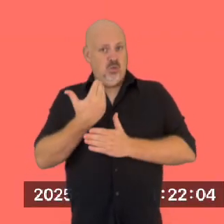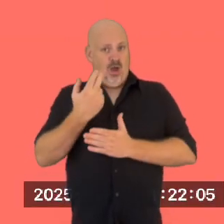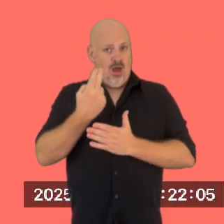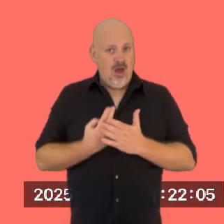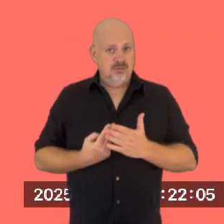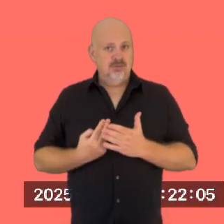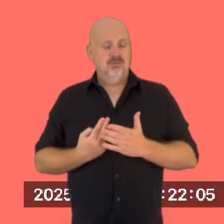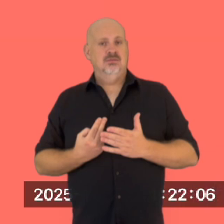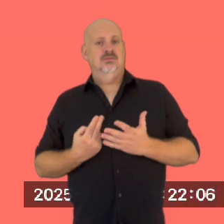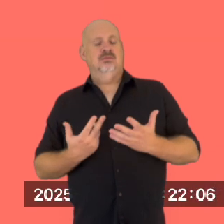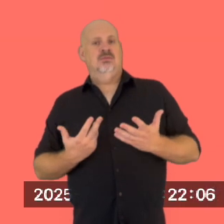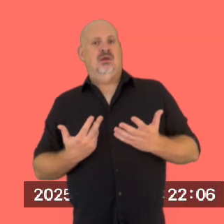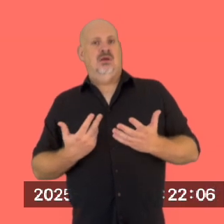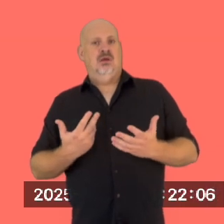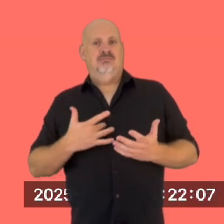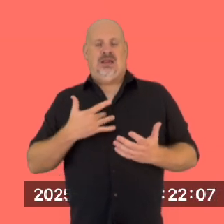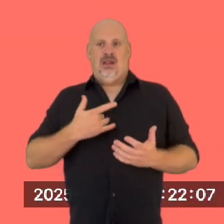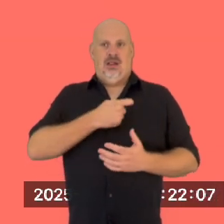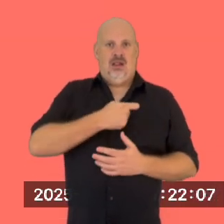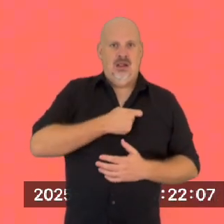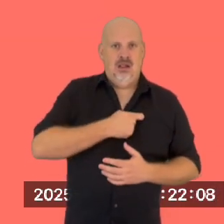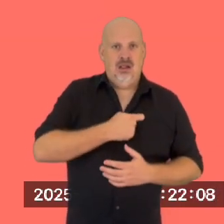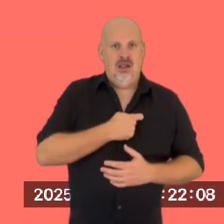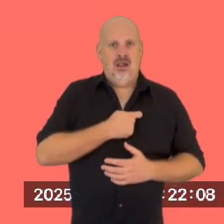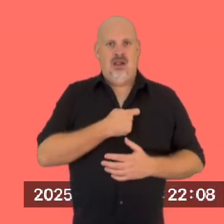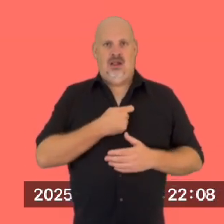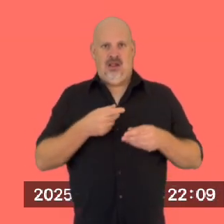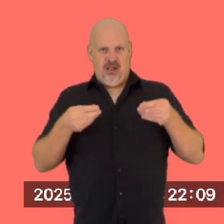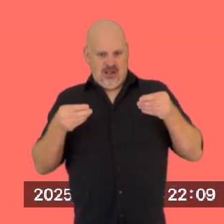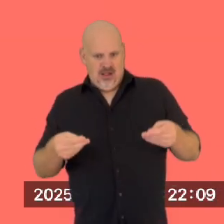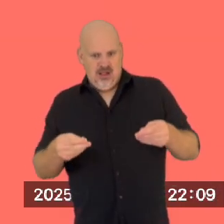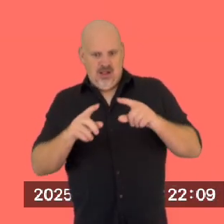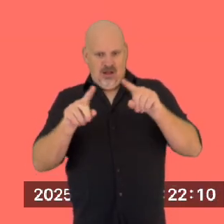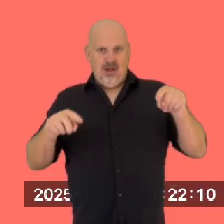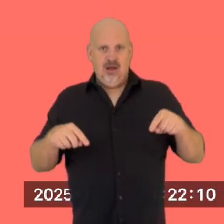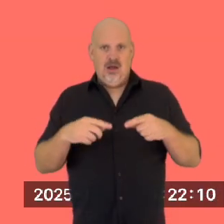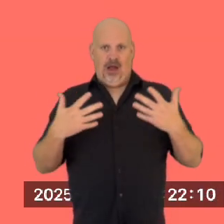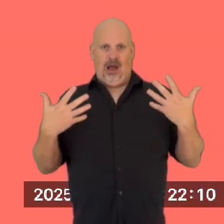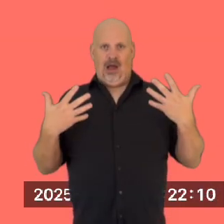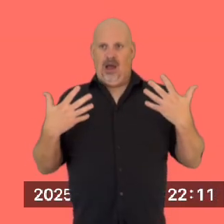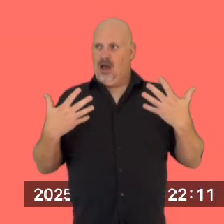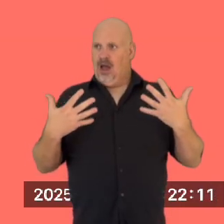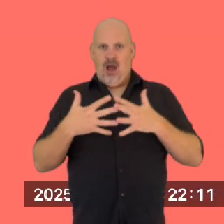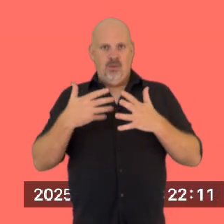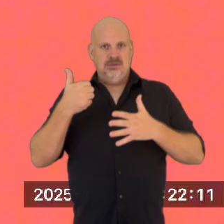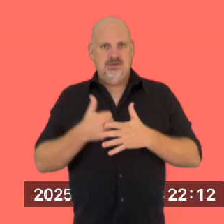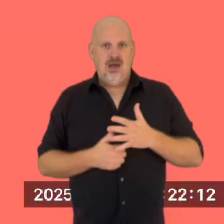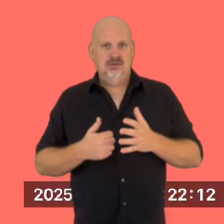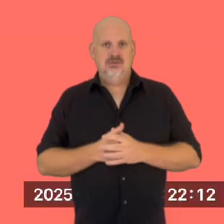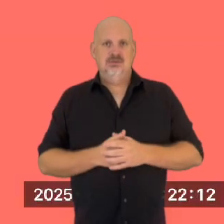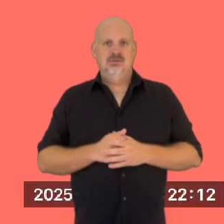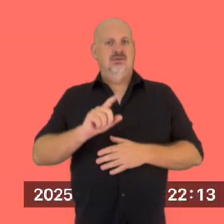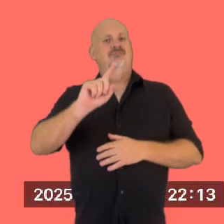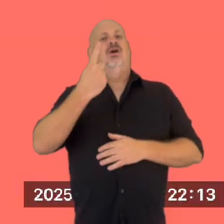asking if you're new to art and you feel a little bit nervous on tackling a white sheet of paper, how do you